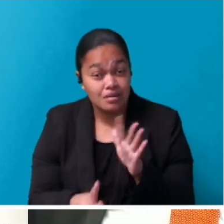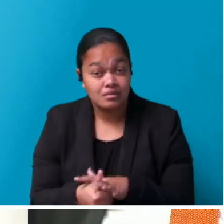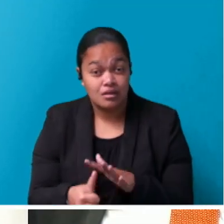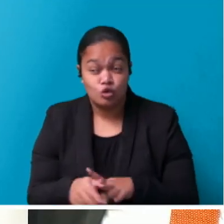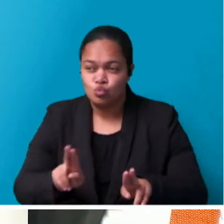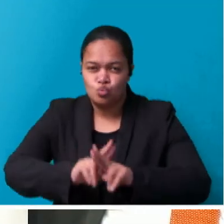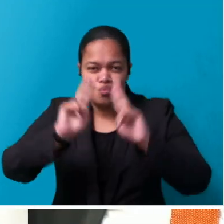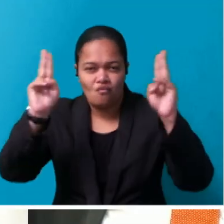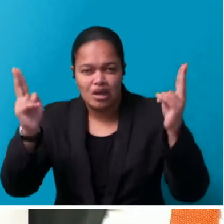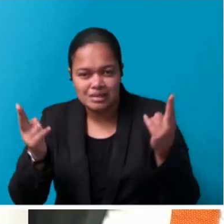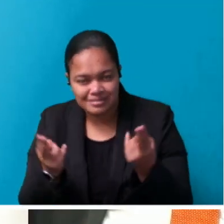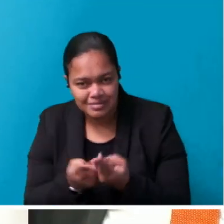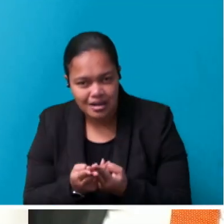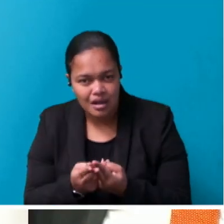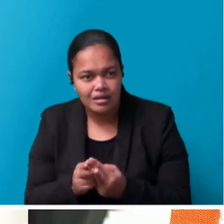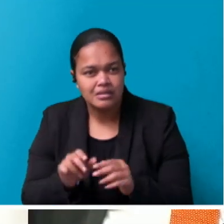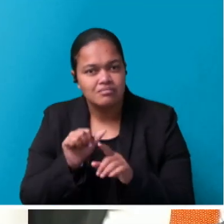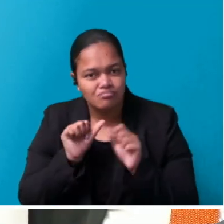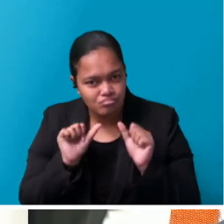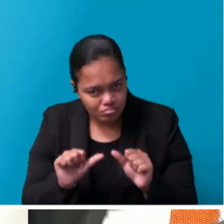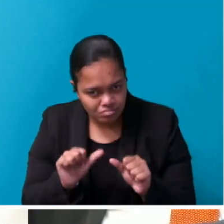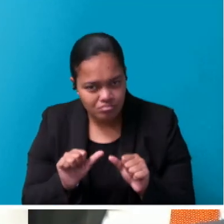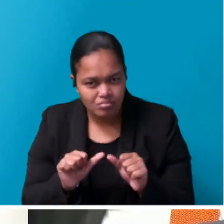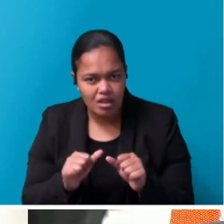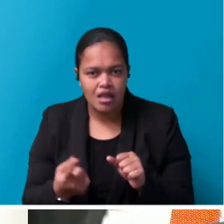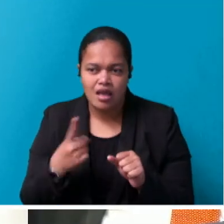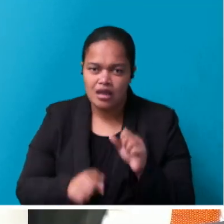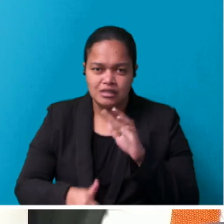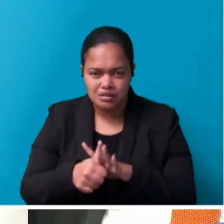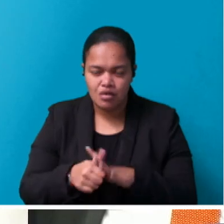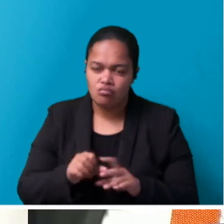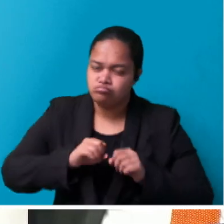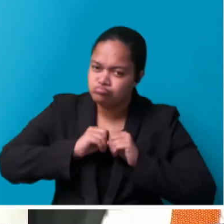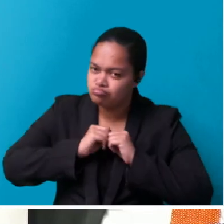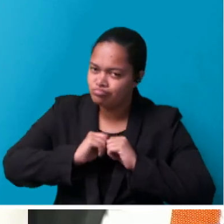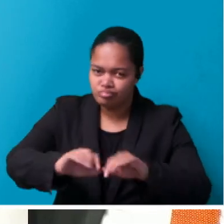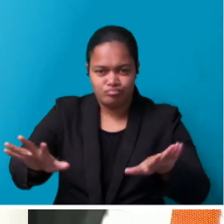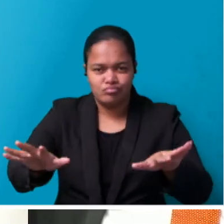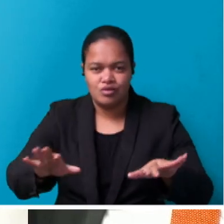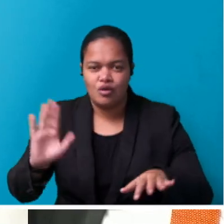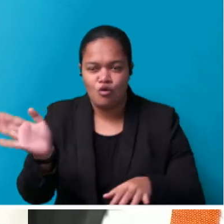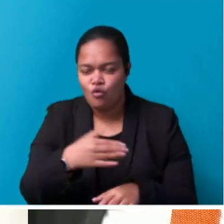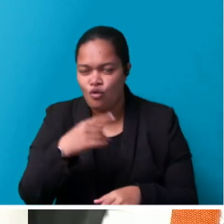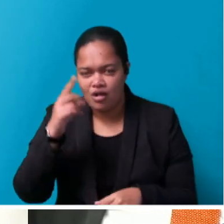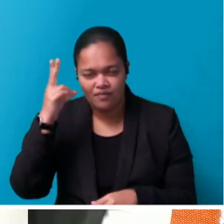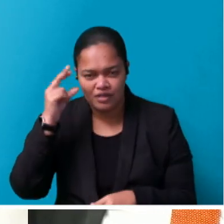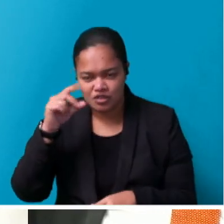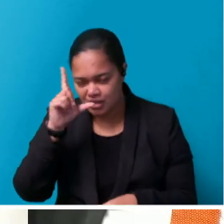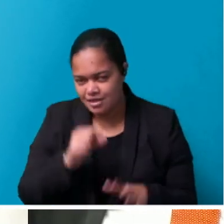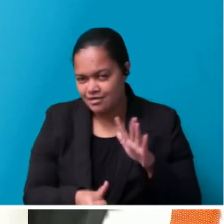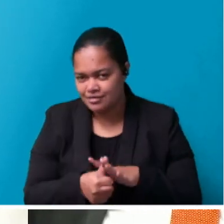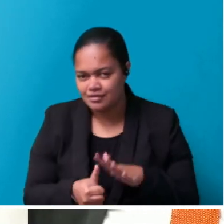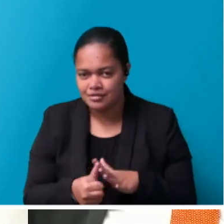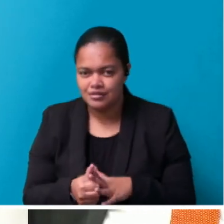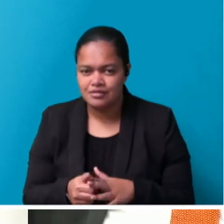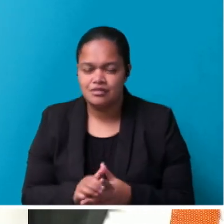universal, secure, meaningful, and truly transformative for every Fijian. Honorable